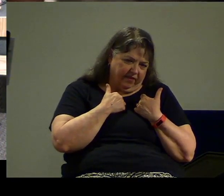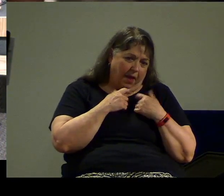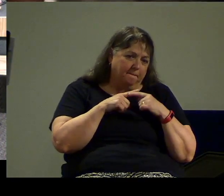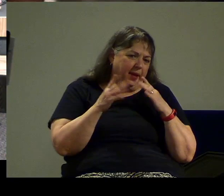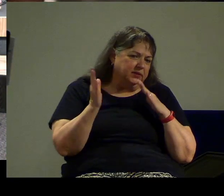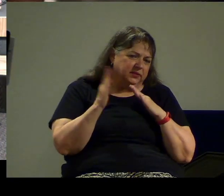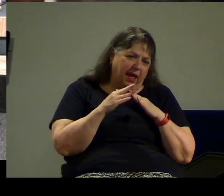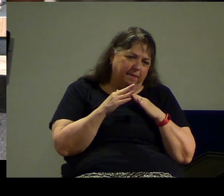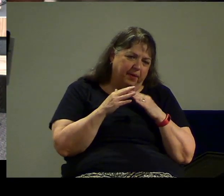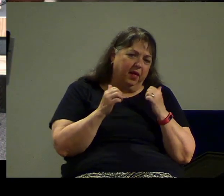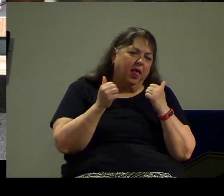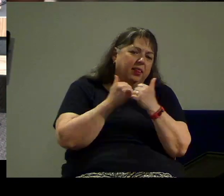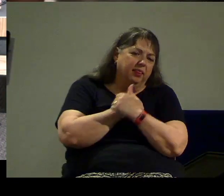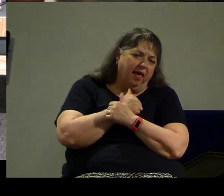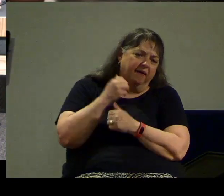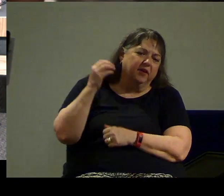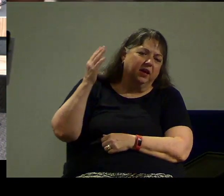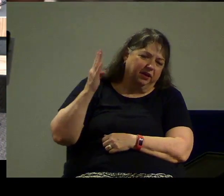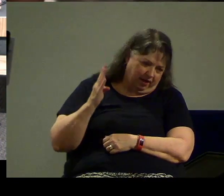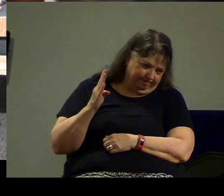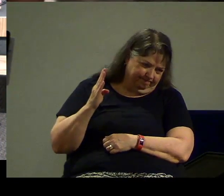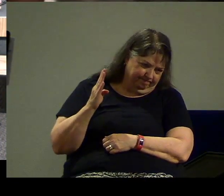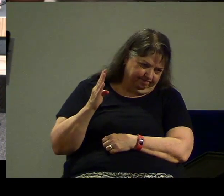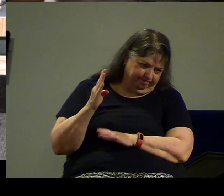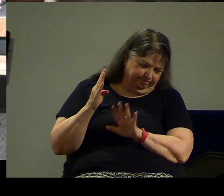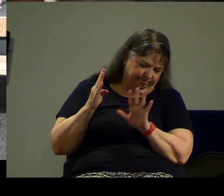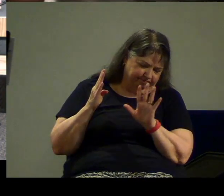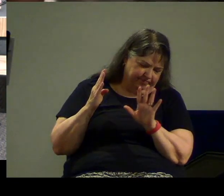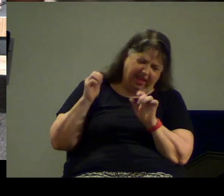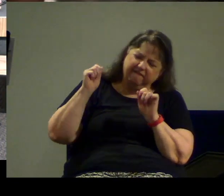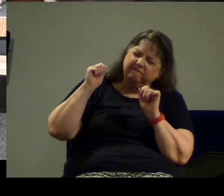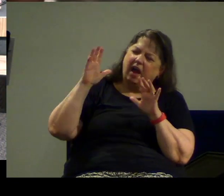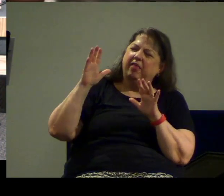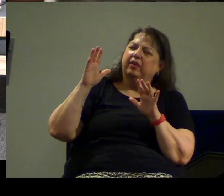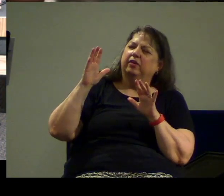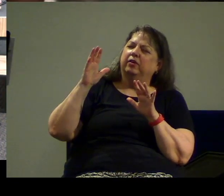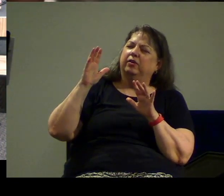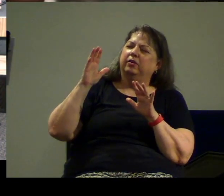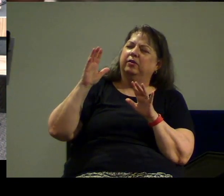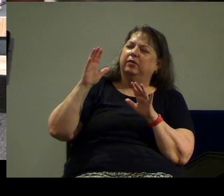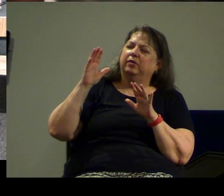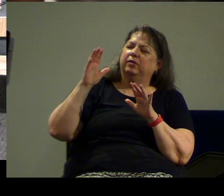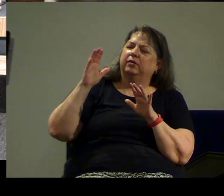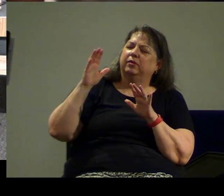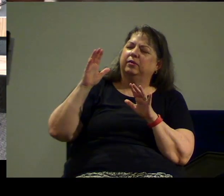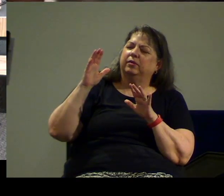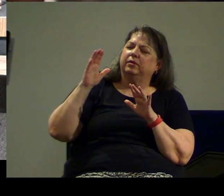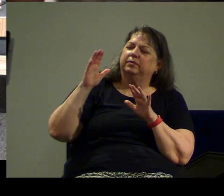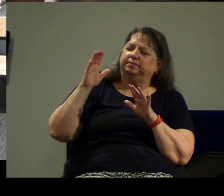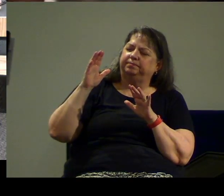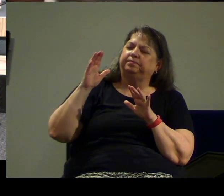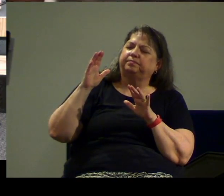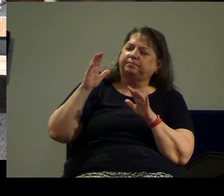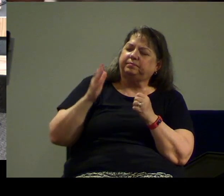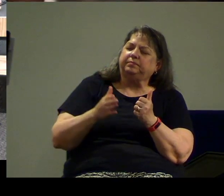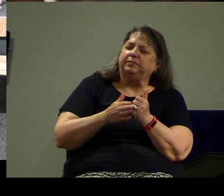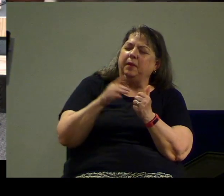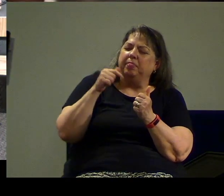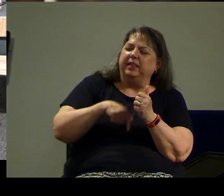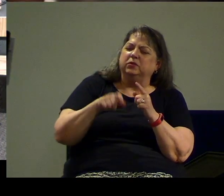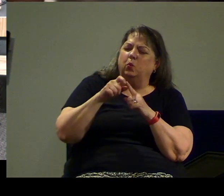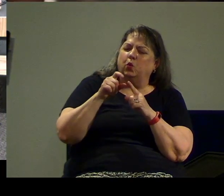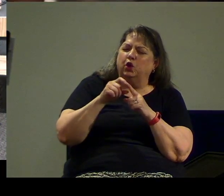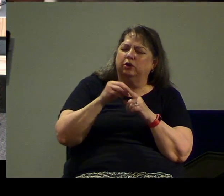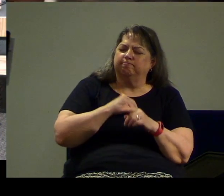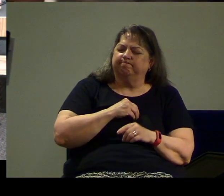all things in this life. Father, we just pray that you will seal this word in each of our lives,